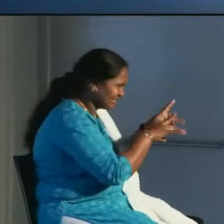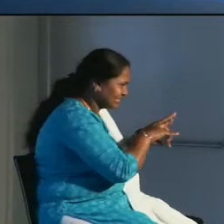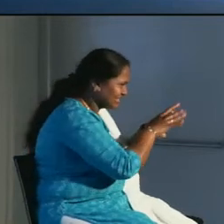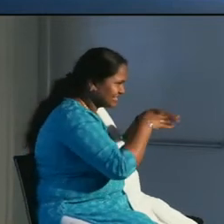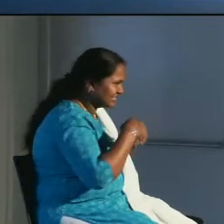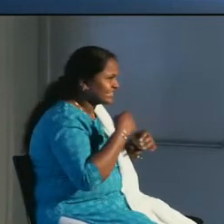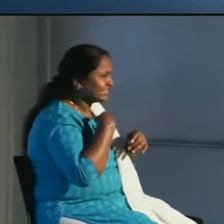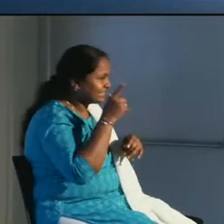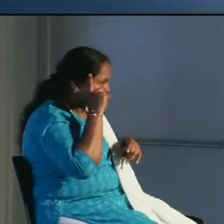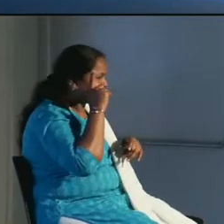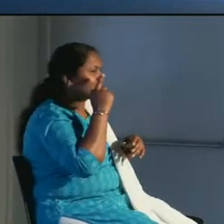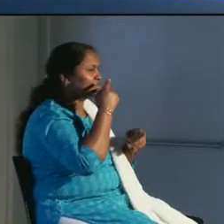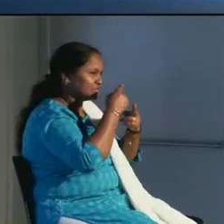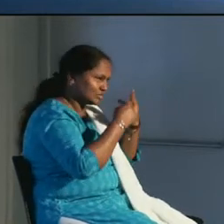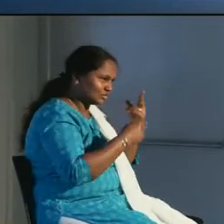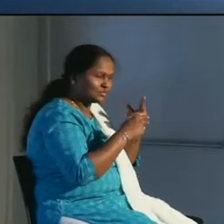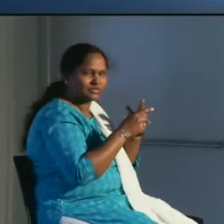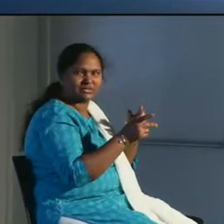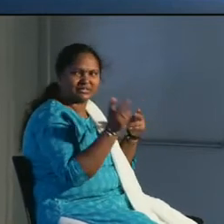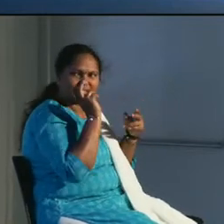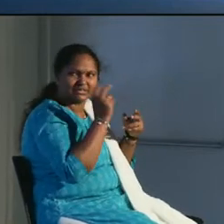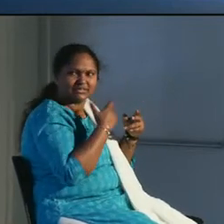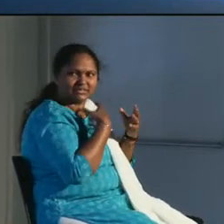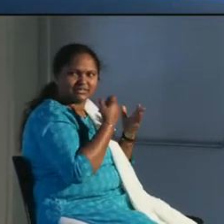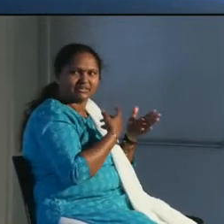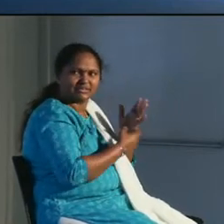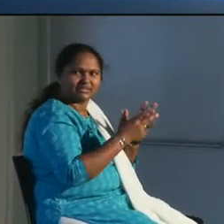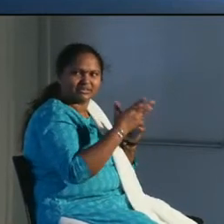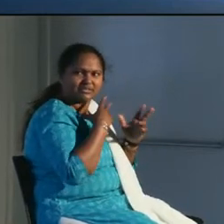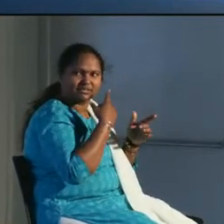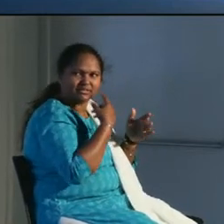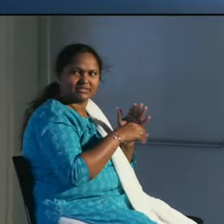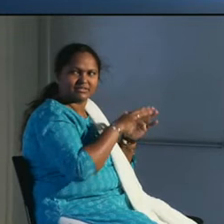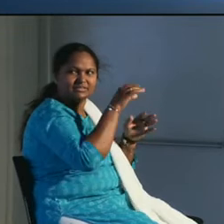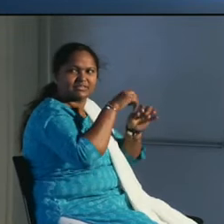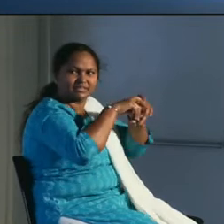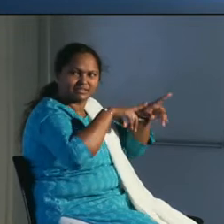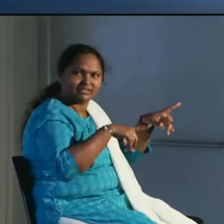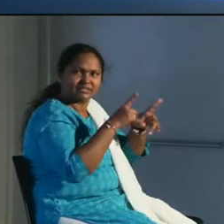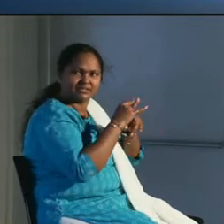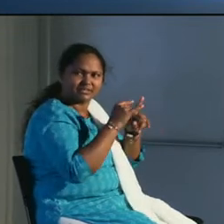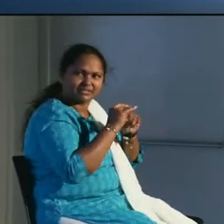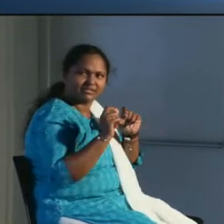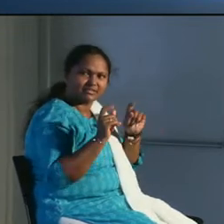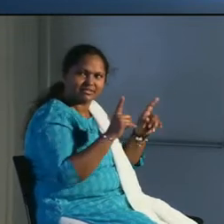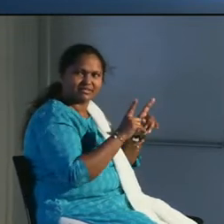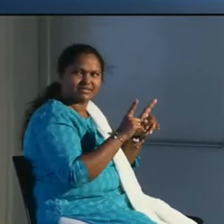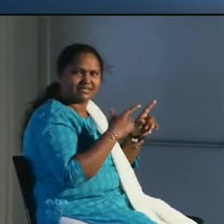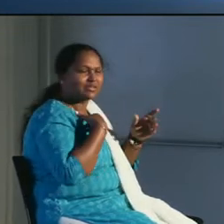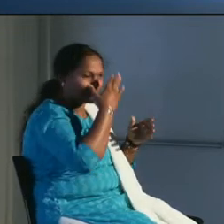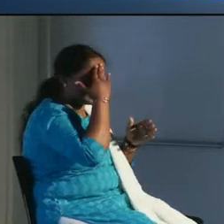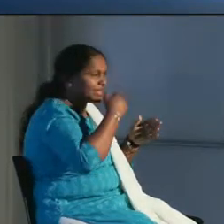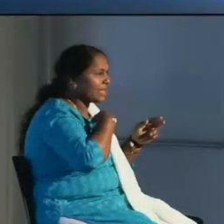I listen to these stories of people. I've had people tell me about which part of the city I should visit while I am